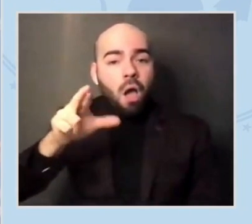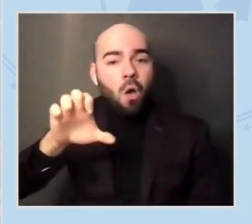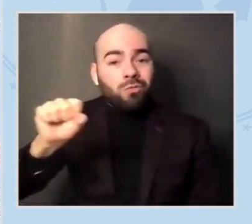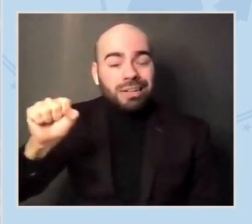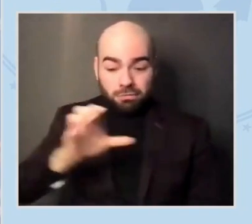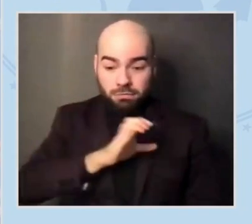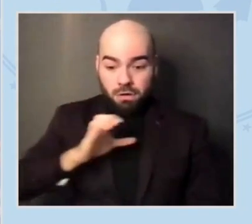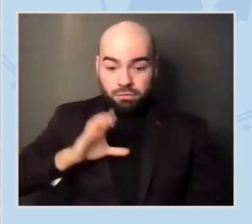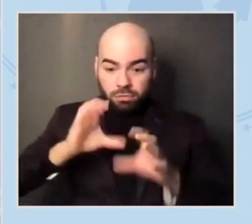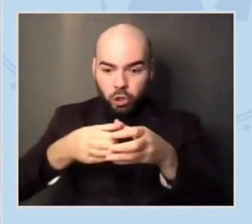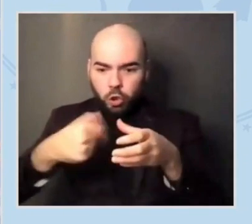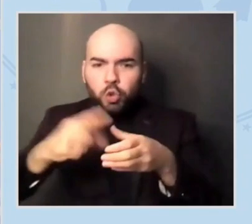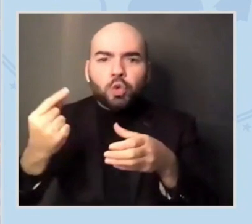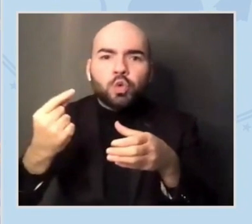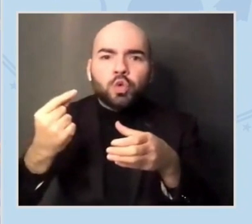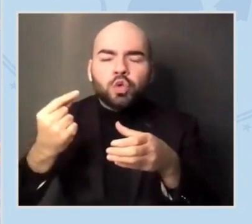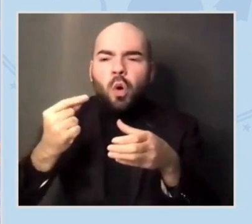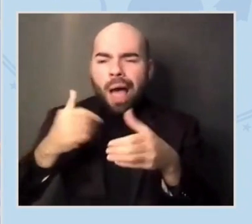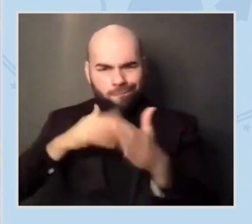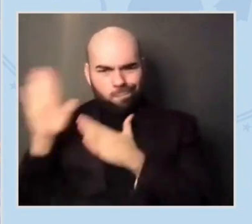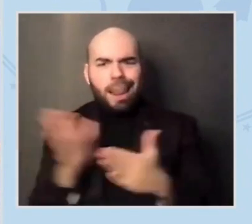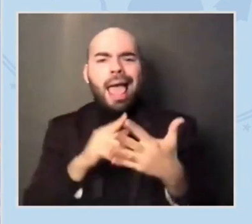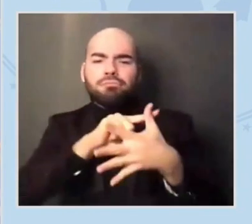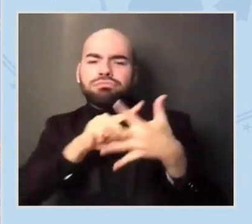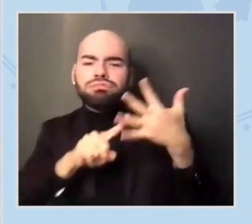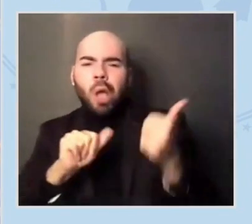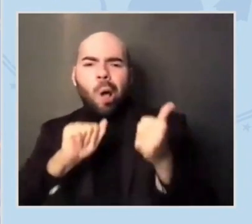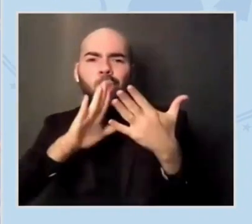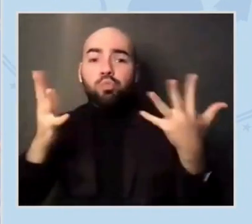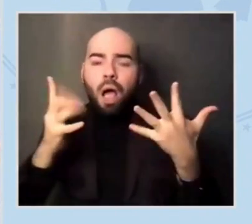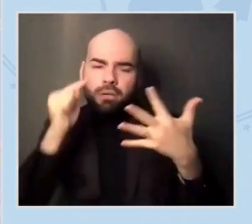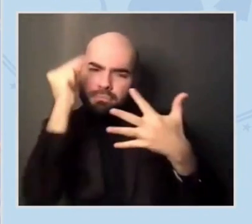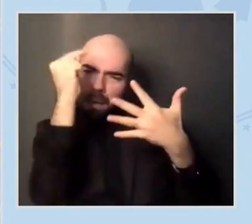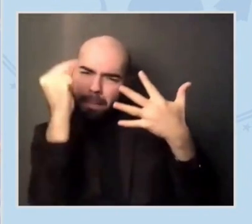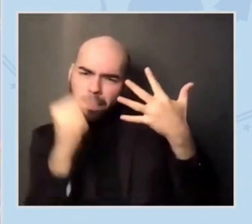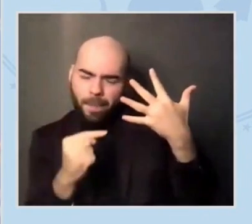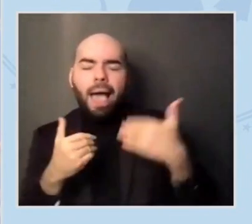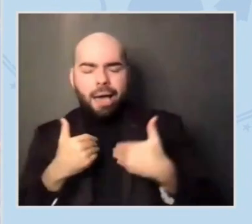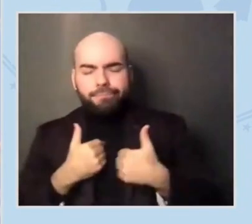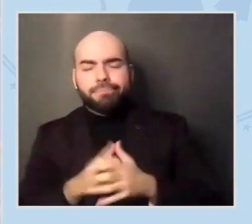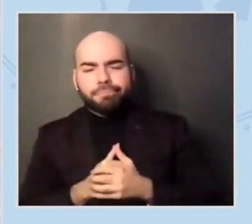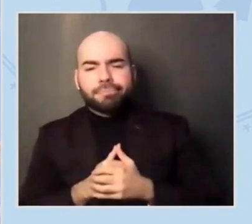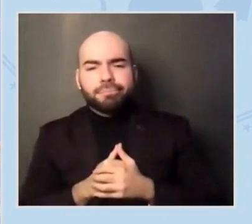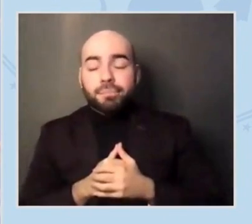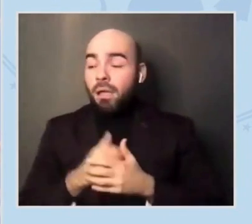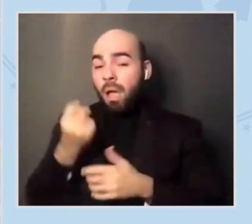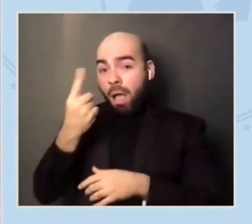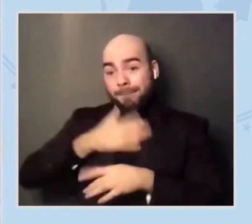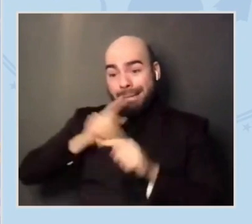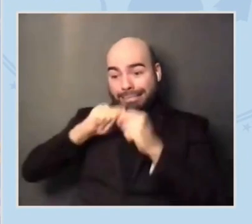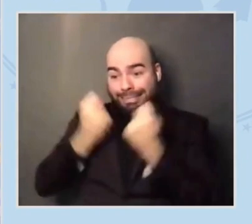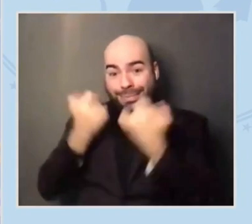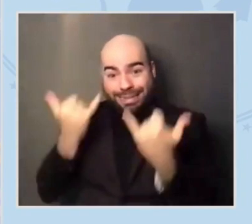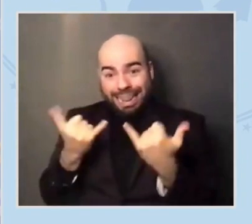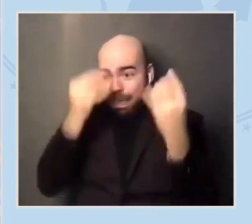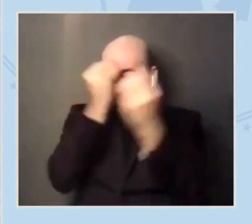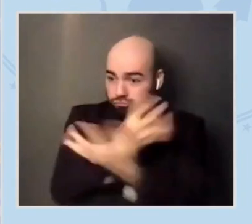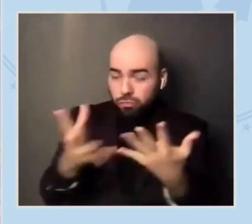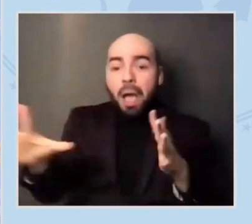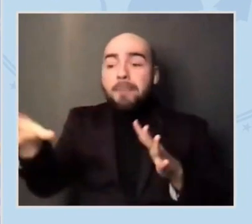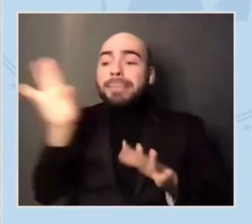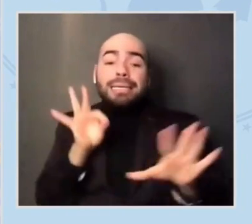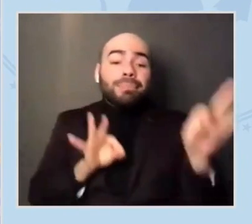economic and COVID crises. And the team I'm announcing today will play a critical role in shaping our plan for